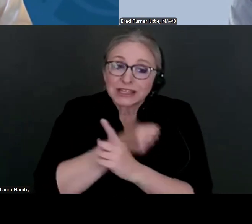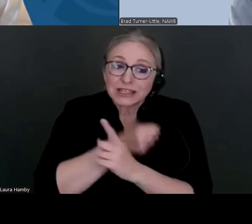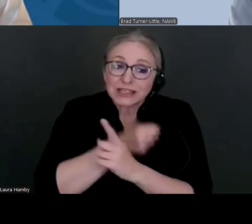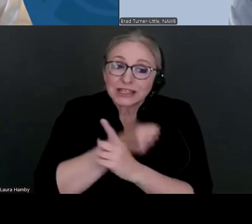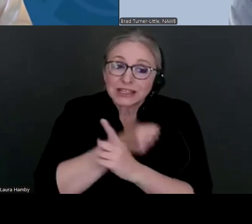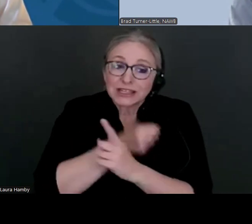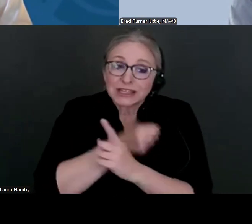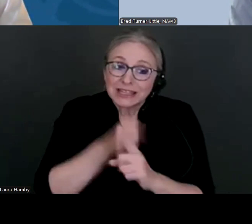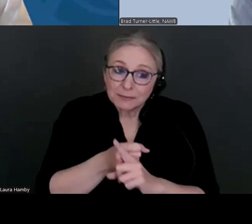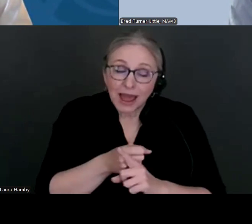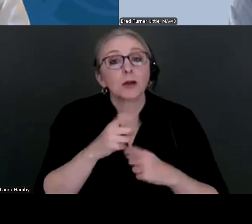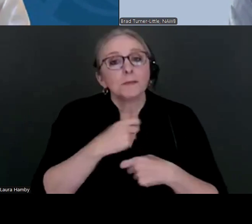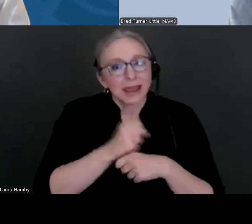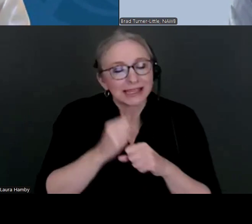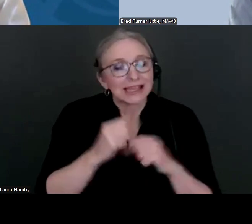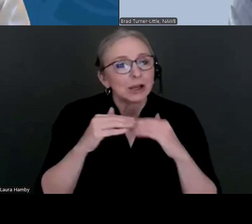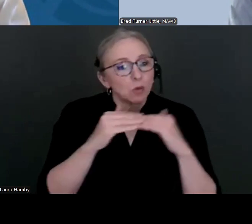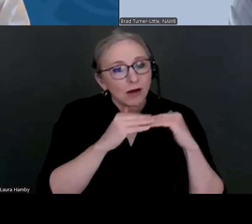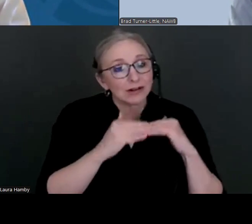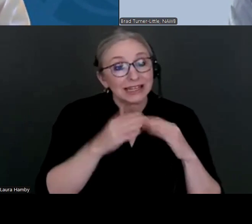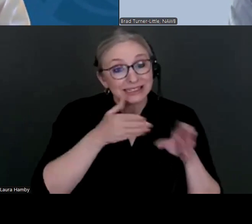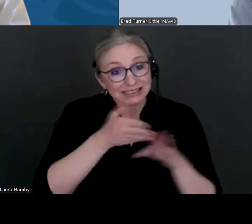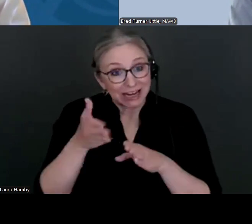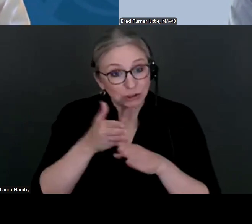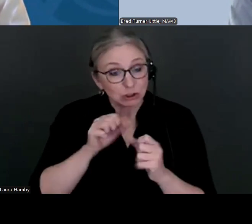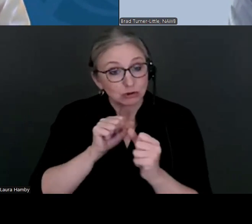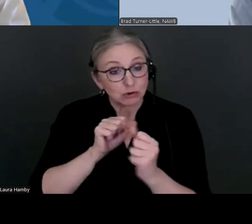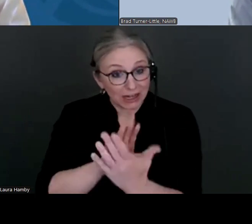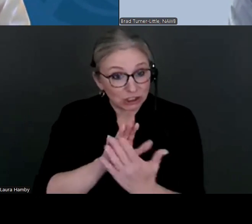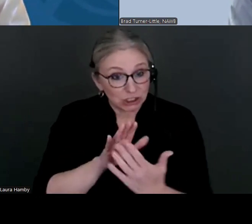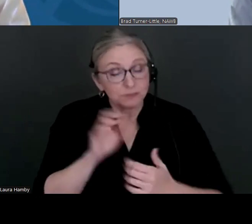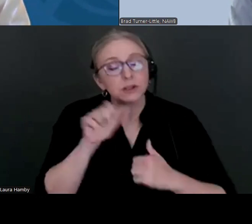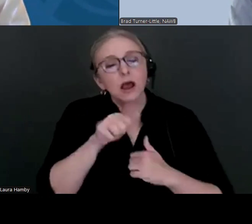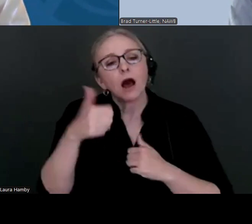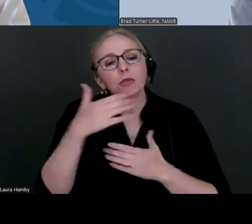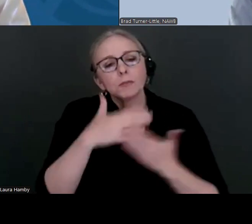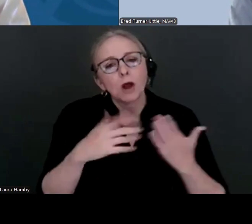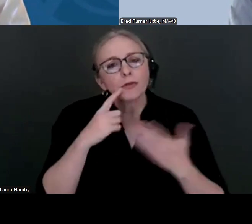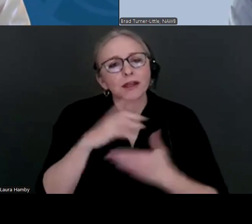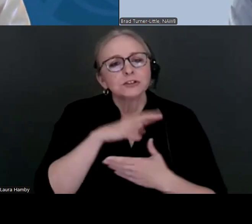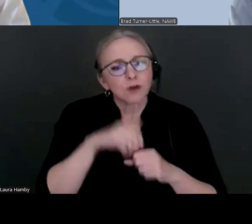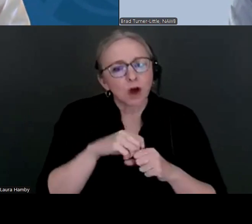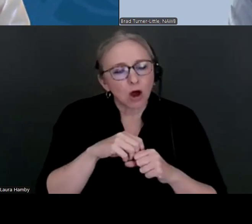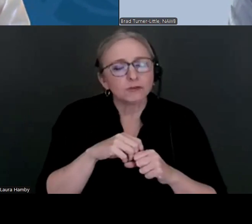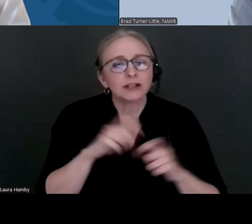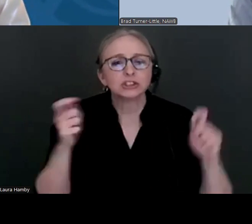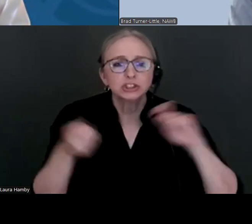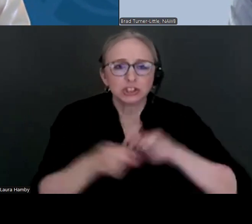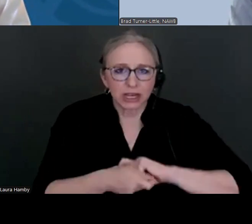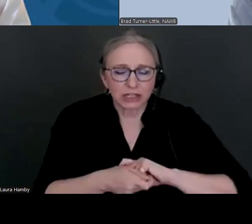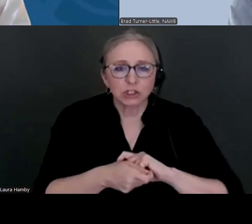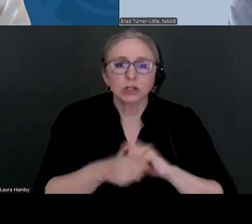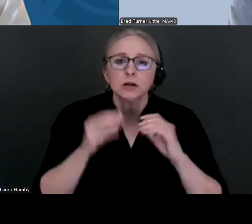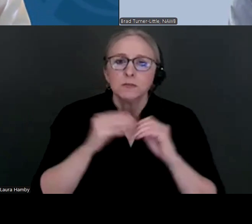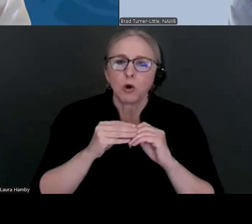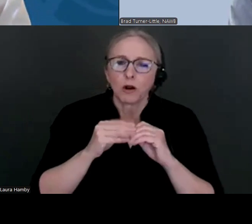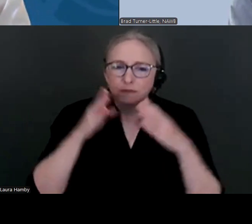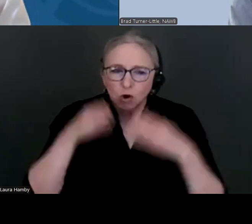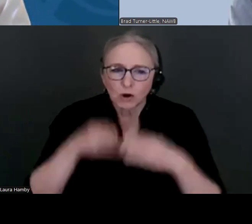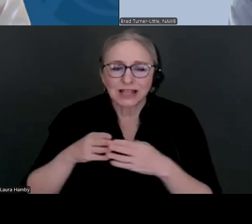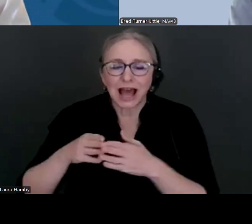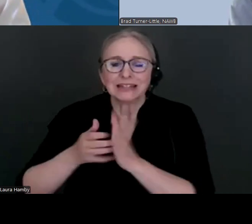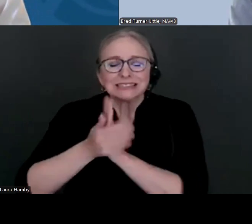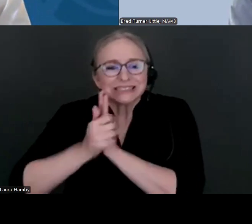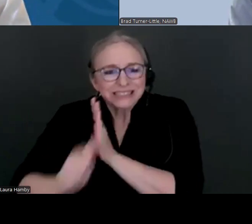of creating a quality sector strategy. Another aspect that has evolved in recent years is a greater emphasis on skills first.